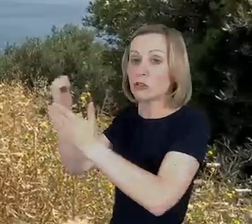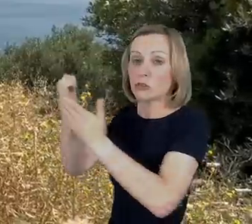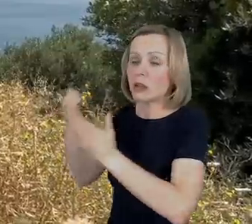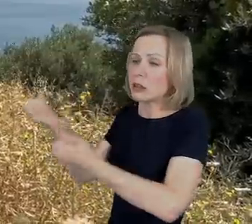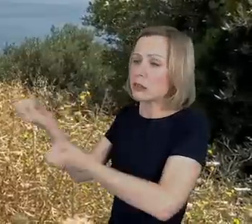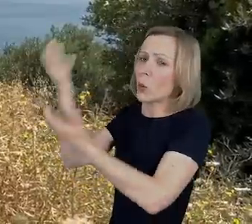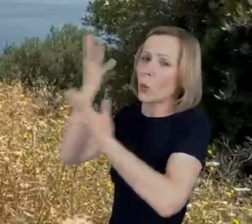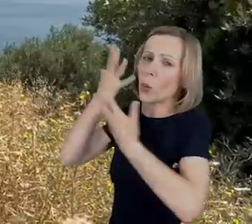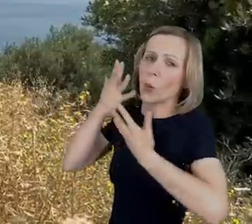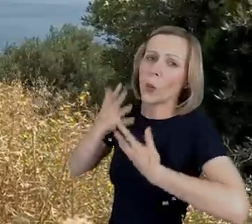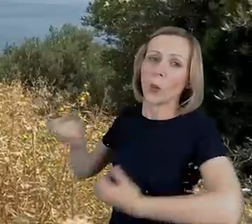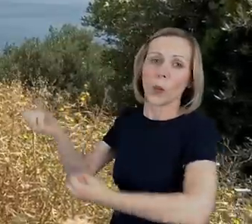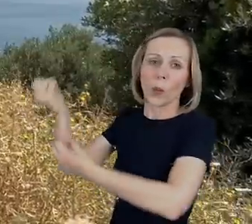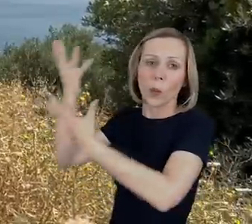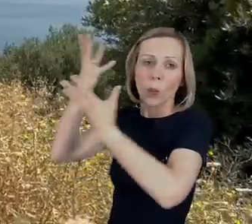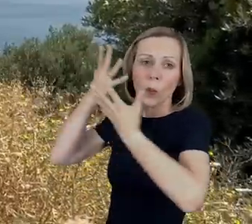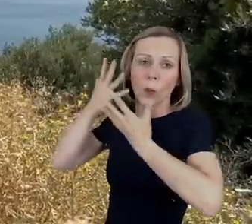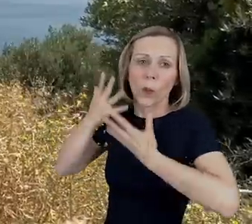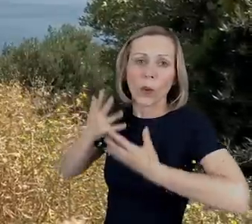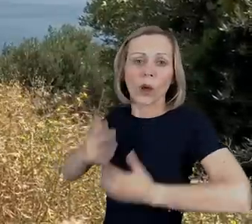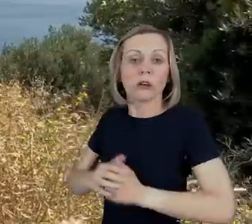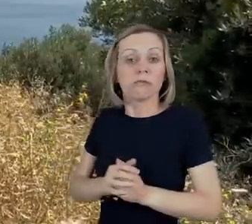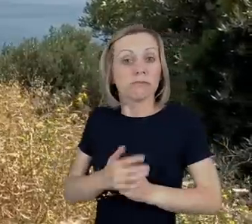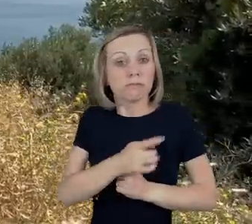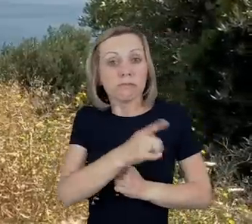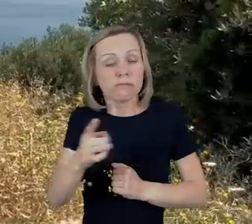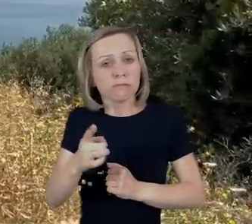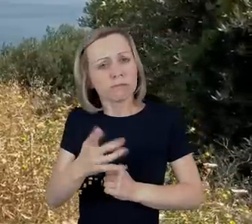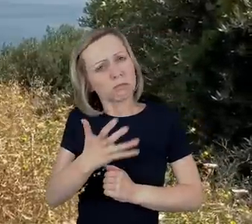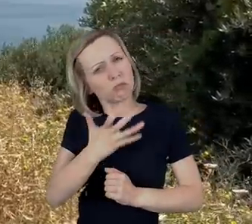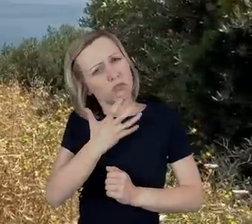find yourself flooded with the mercy of God's grace.